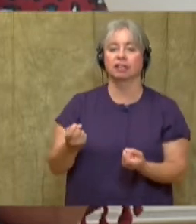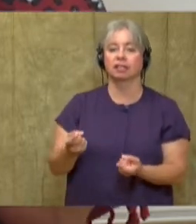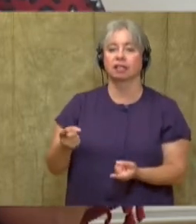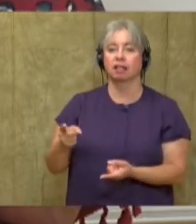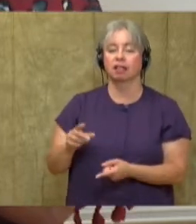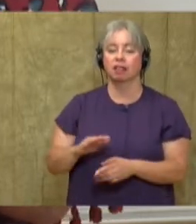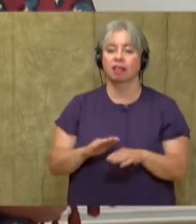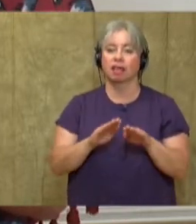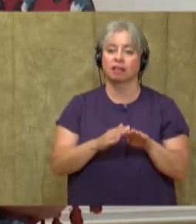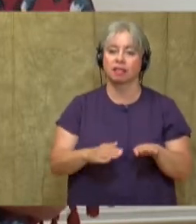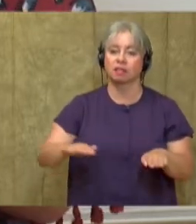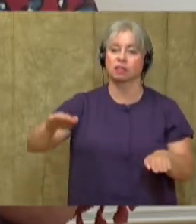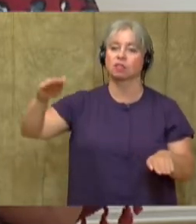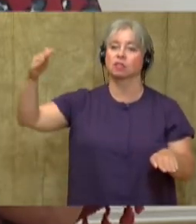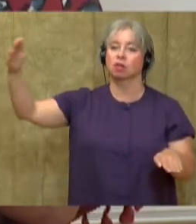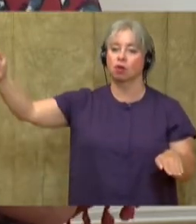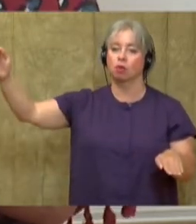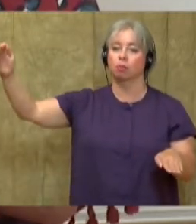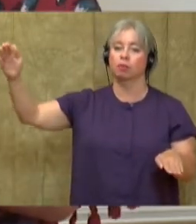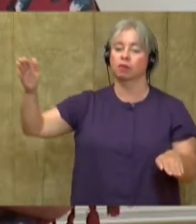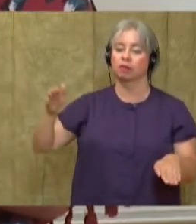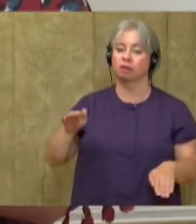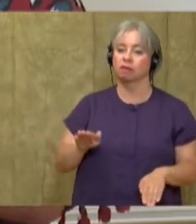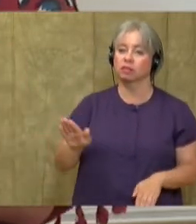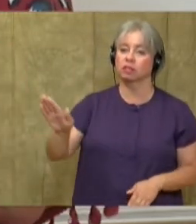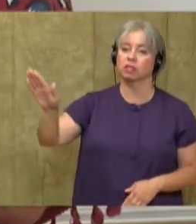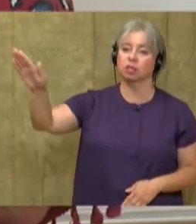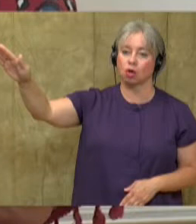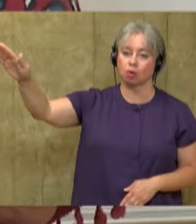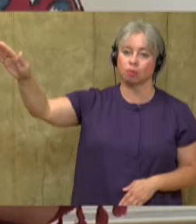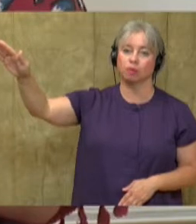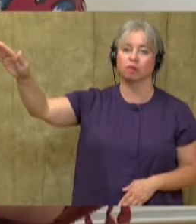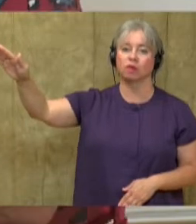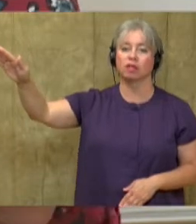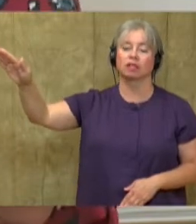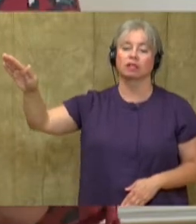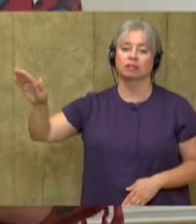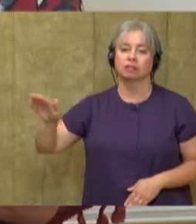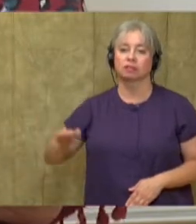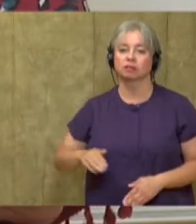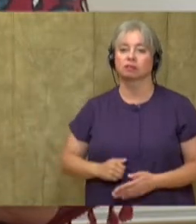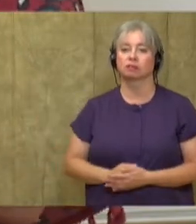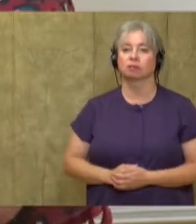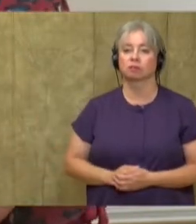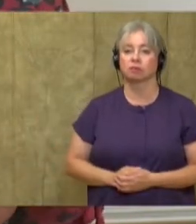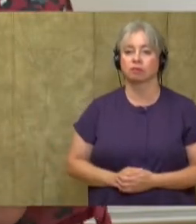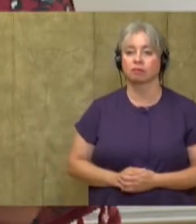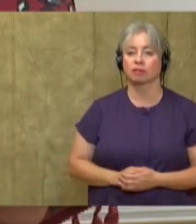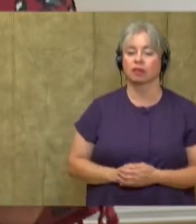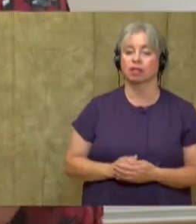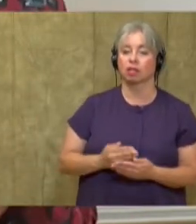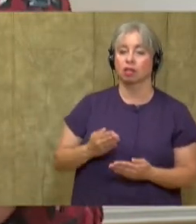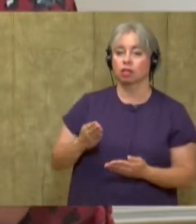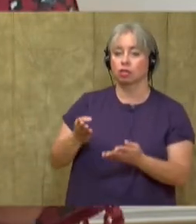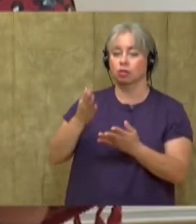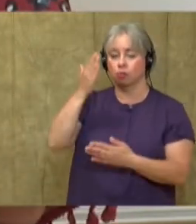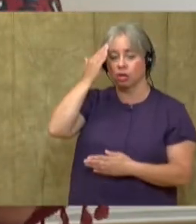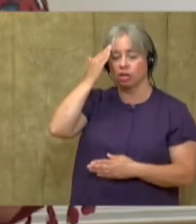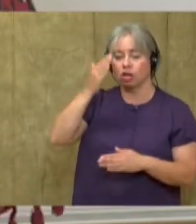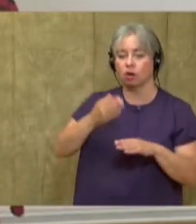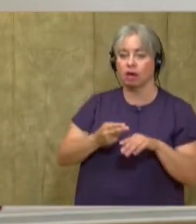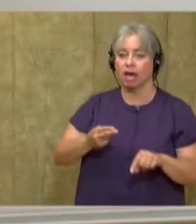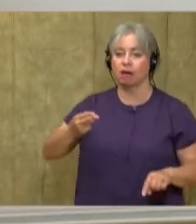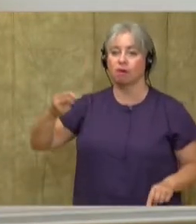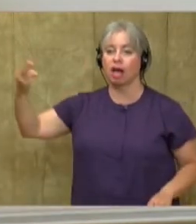hill. What is the slope of the hill? And so you want to know how high it is, how steep it